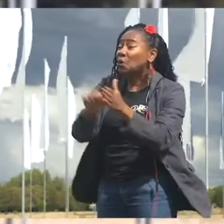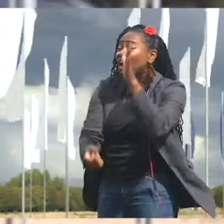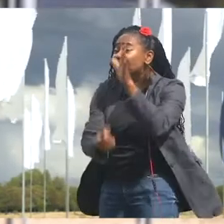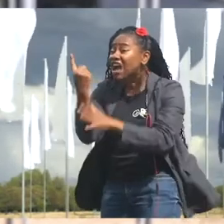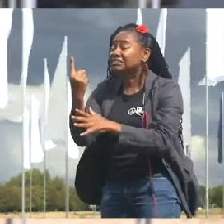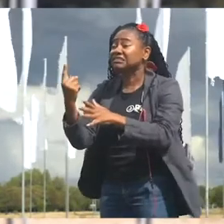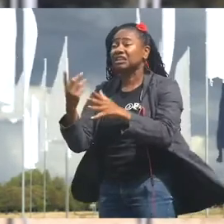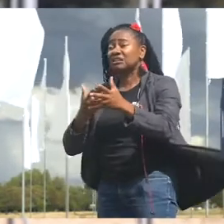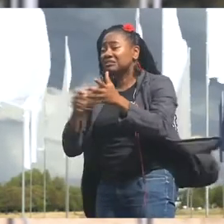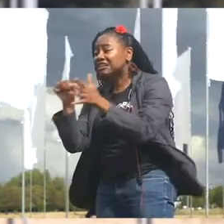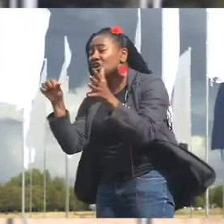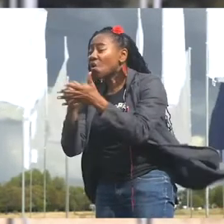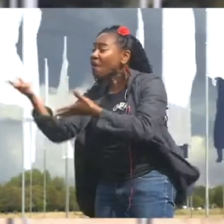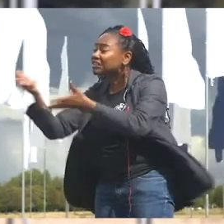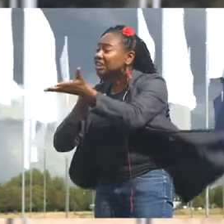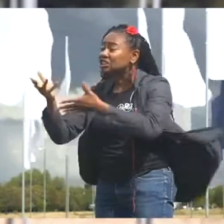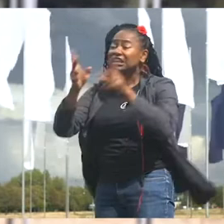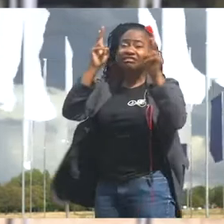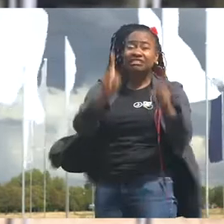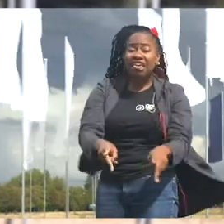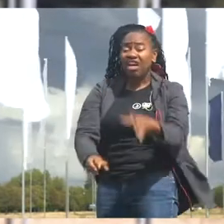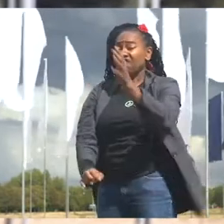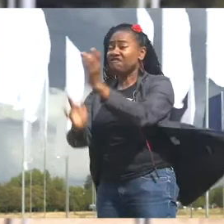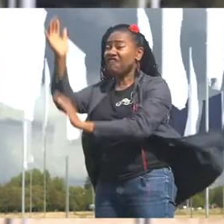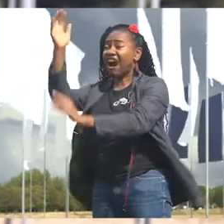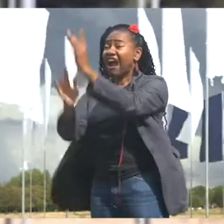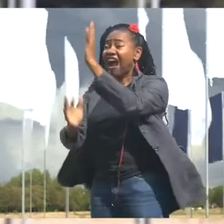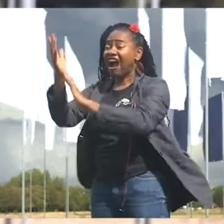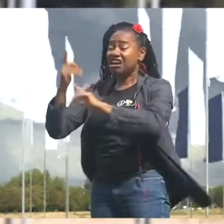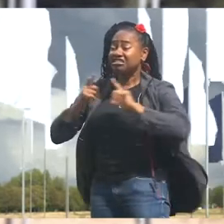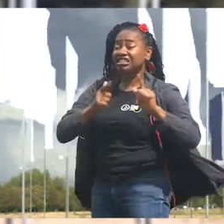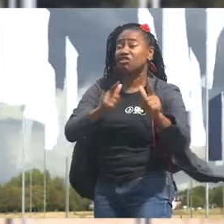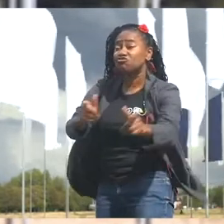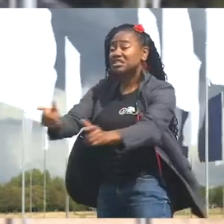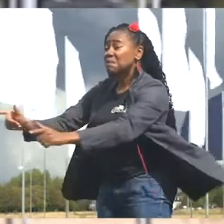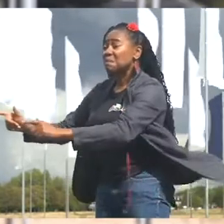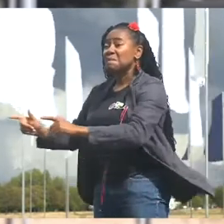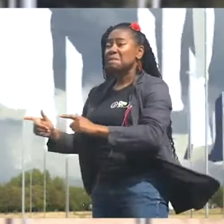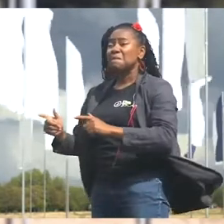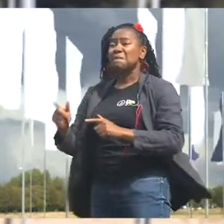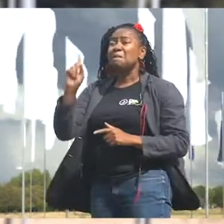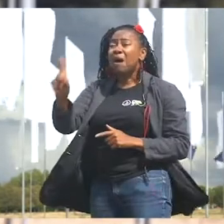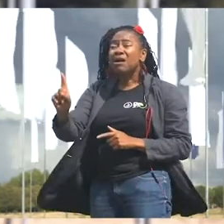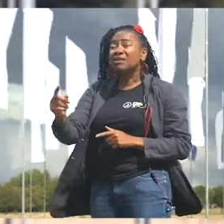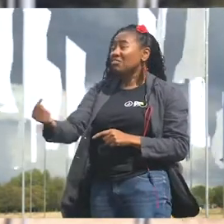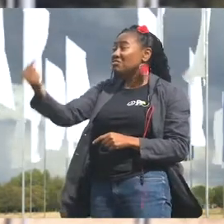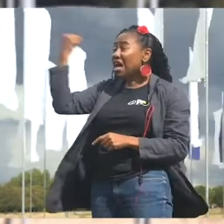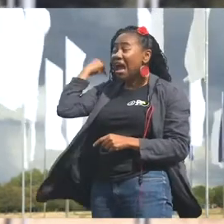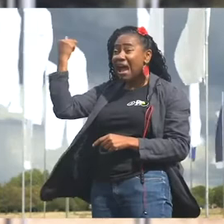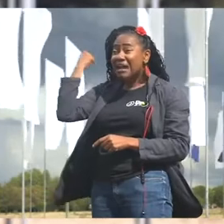time. Death, fire, terrorism. But even in those early